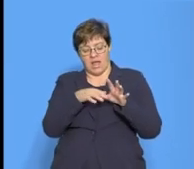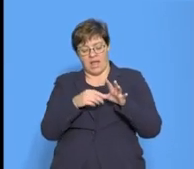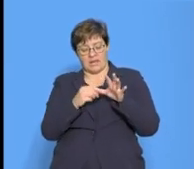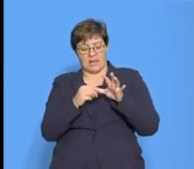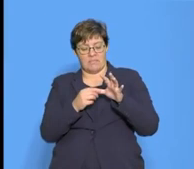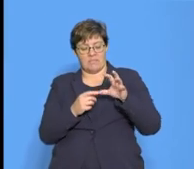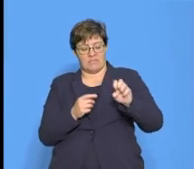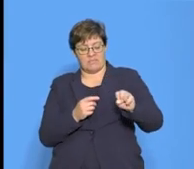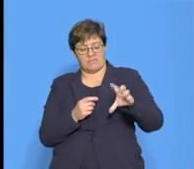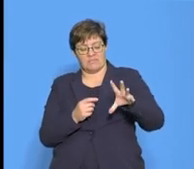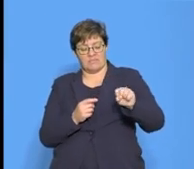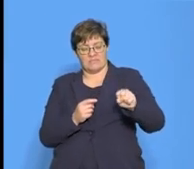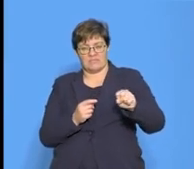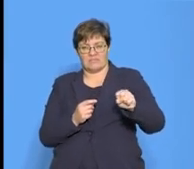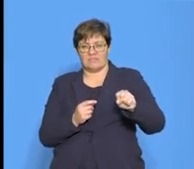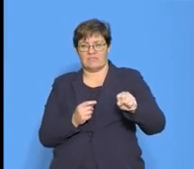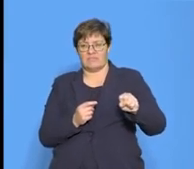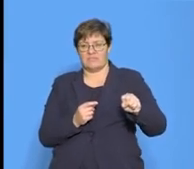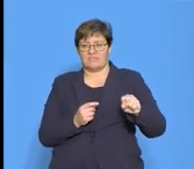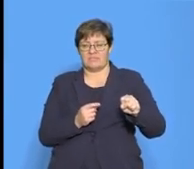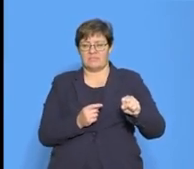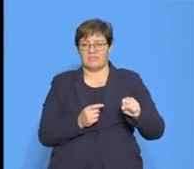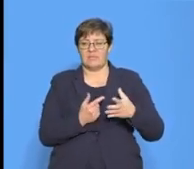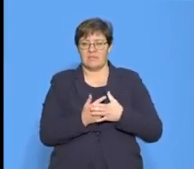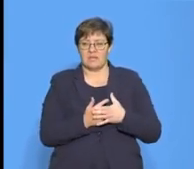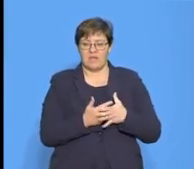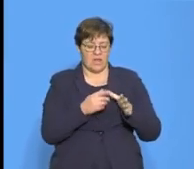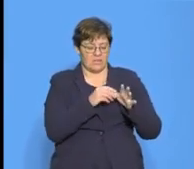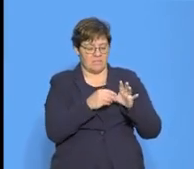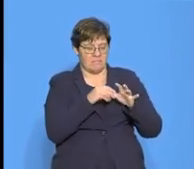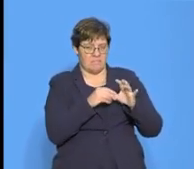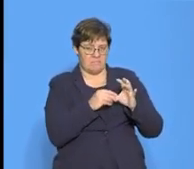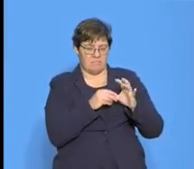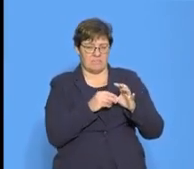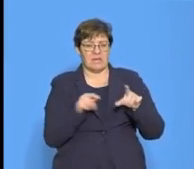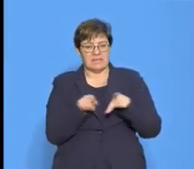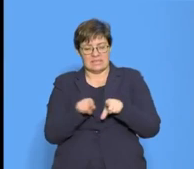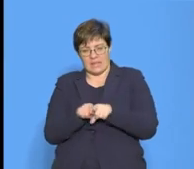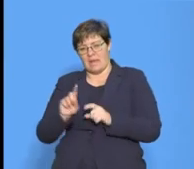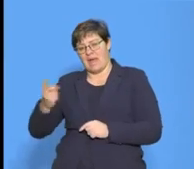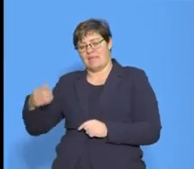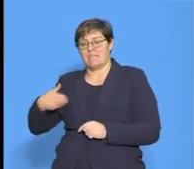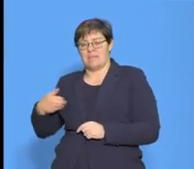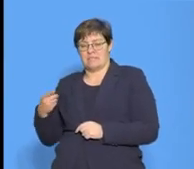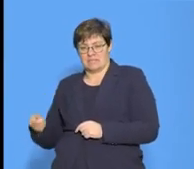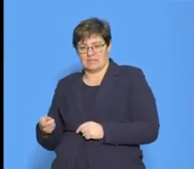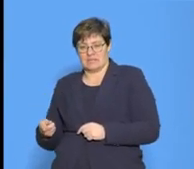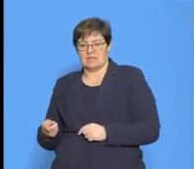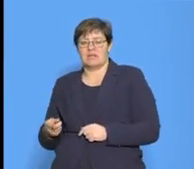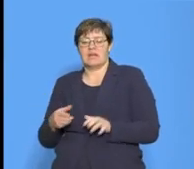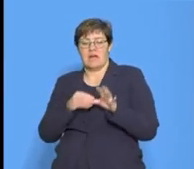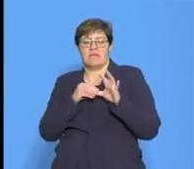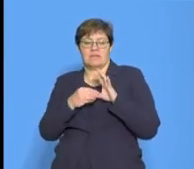then if we have a look at this diagram here, we can see that there's our opposable thumb. So us, as well as